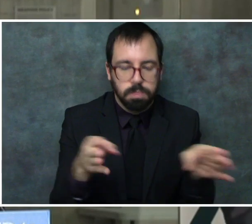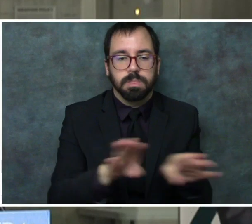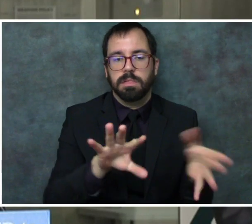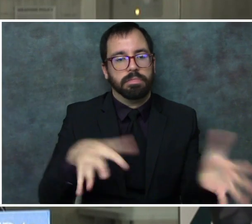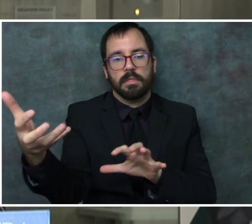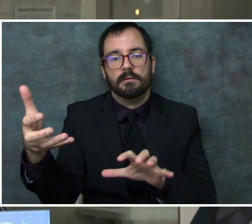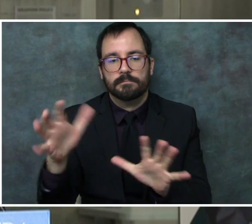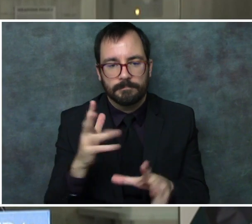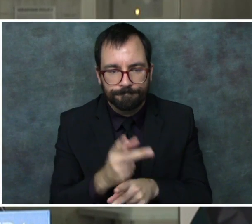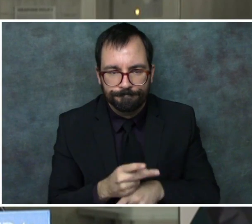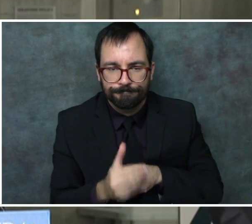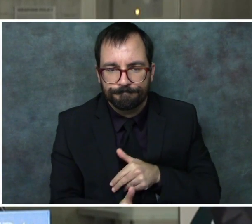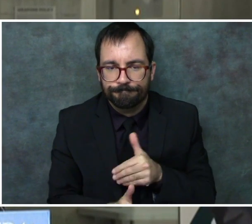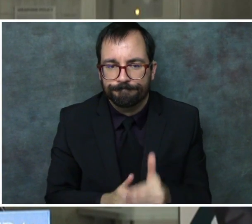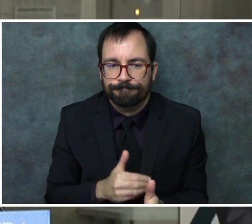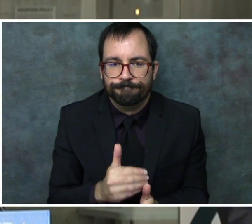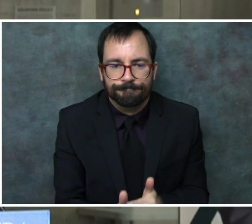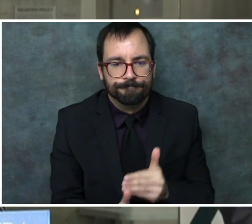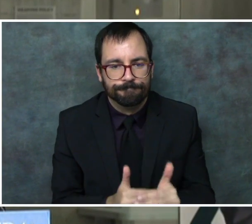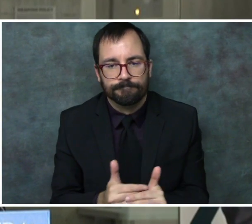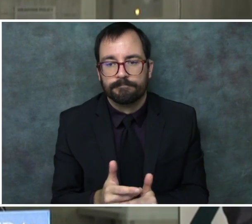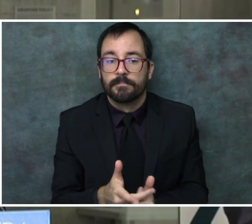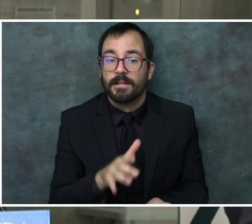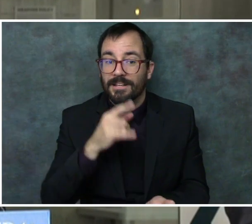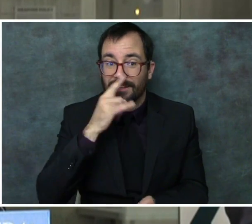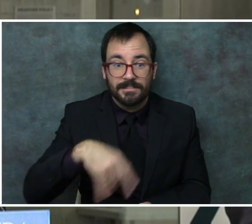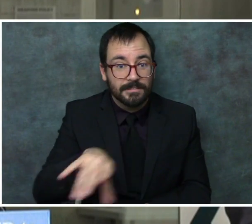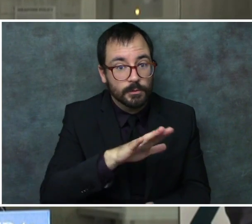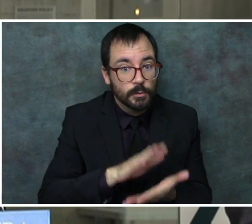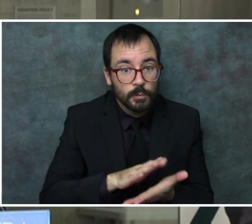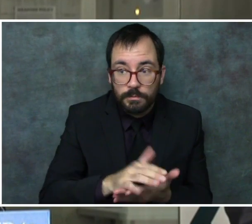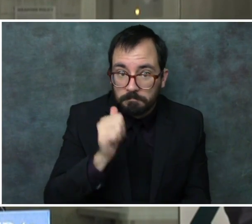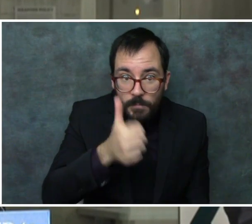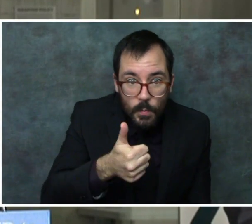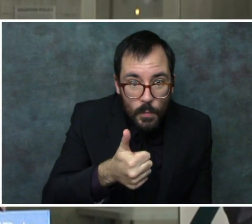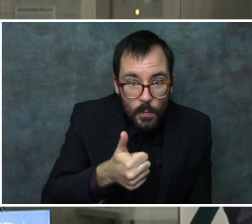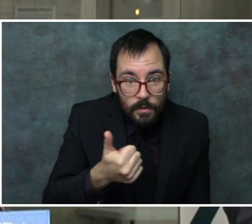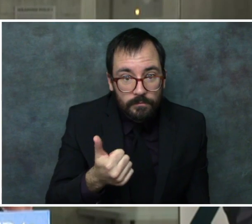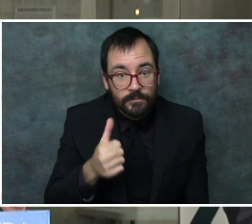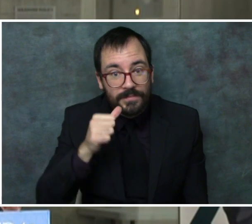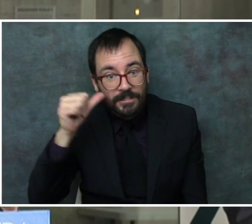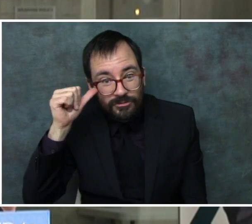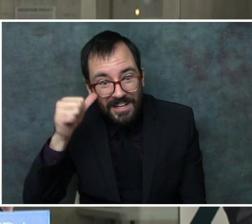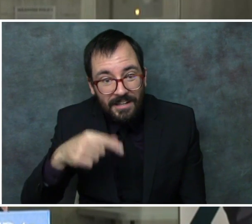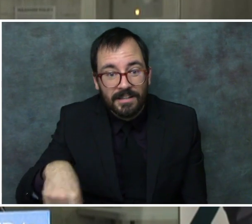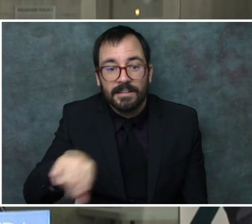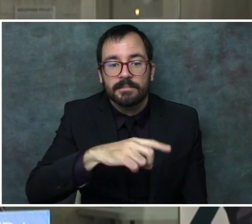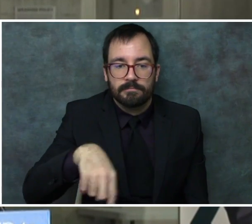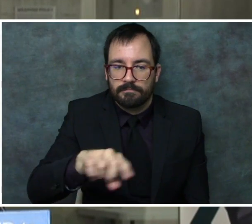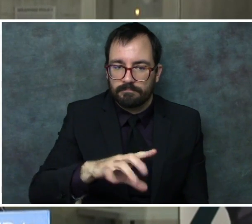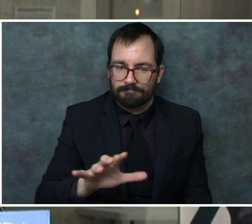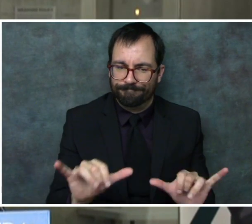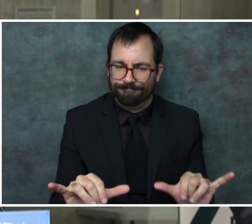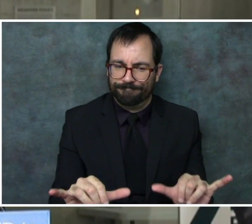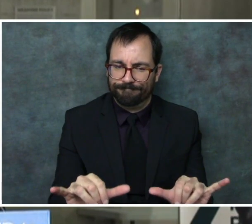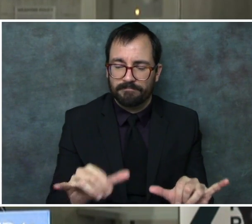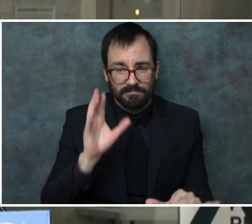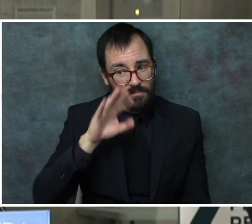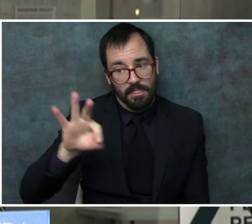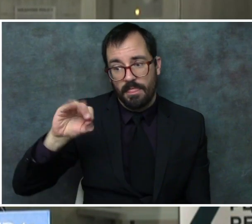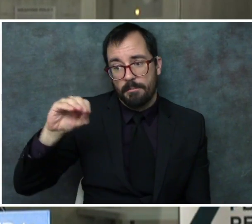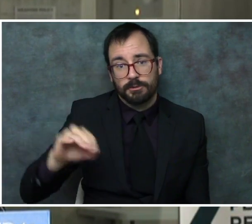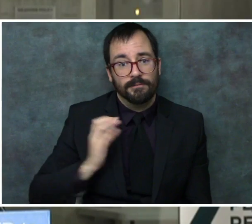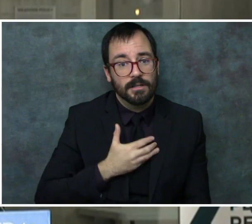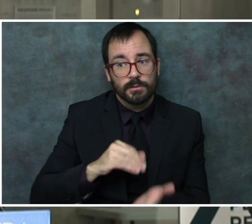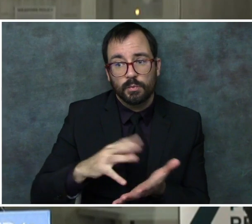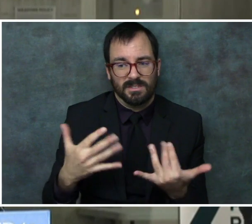and yesterday, as they're in school, 90% of our students are online every day learning. So it's important that we continue moving,